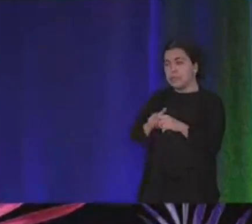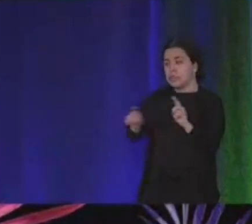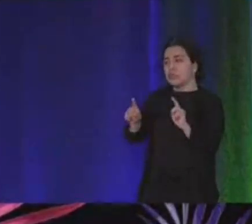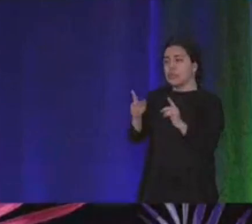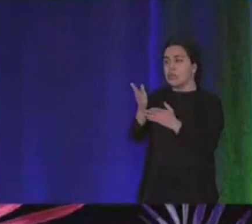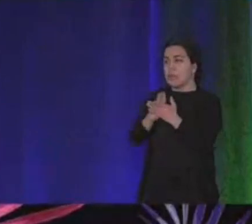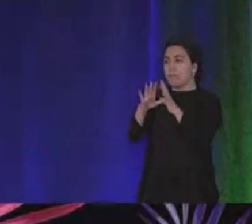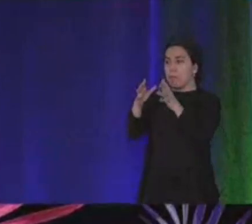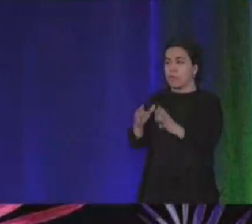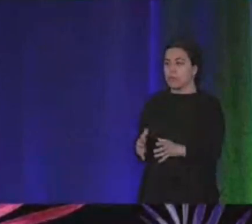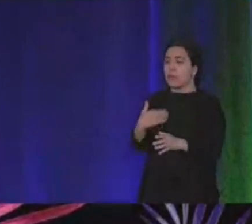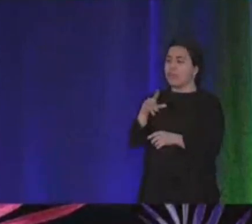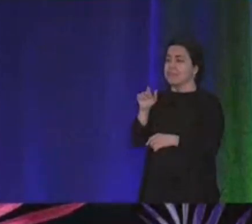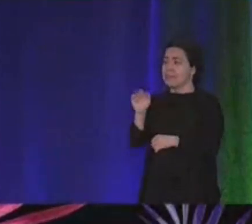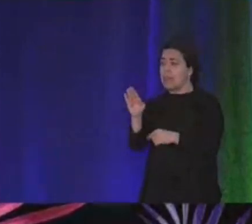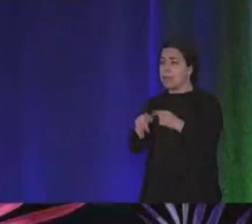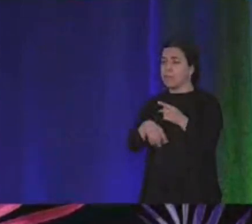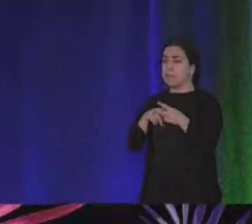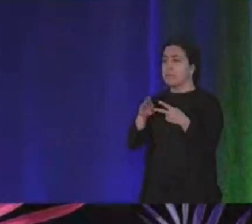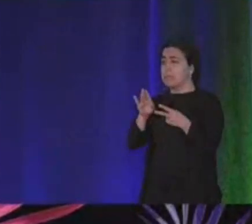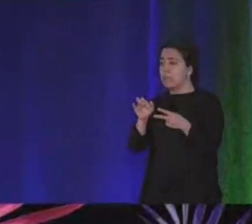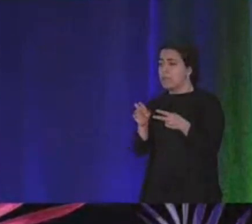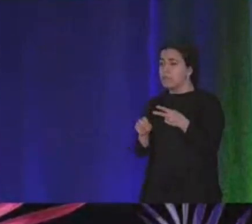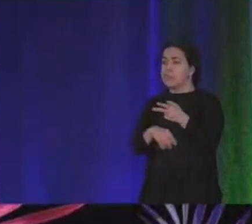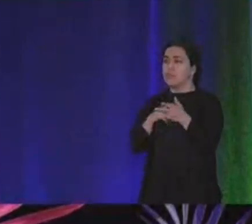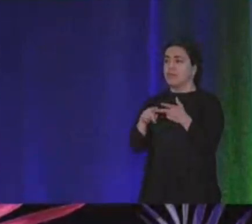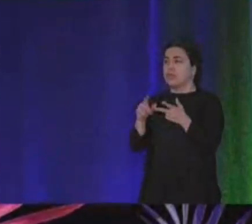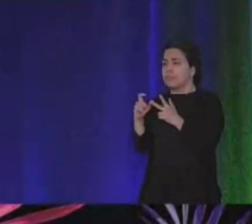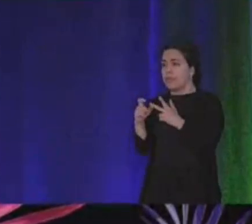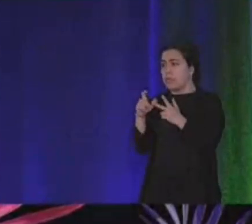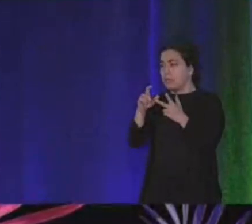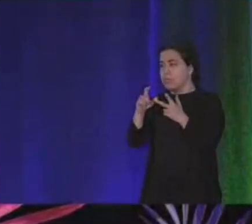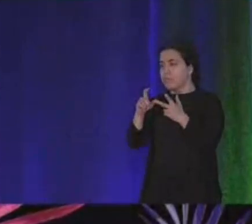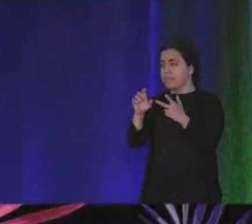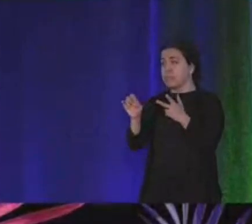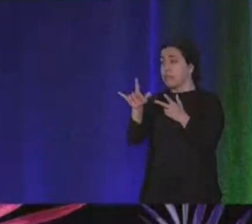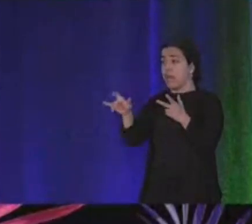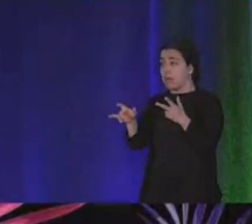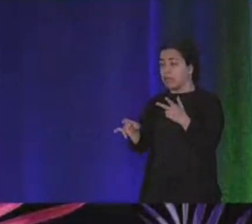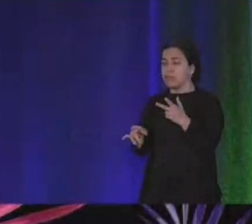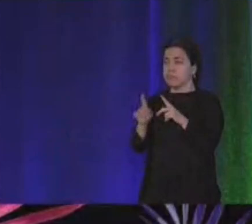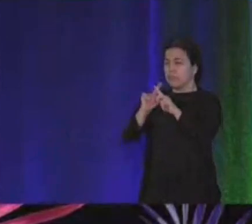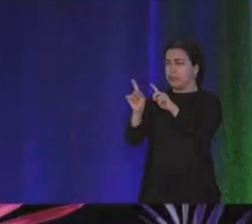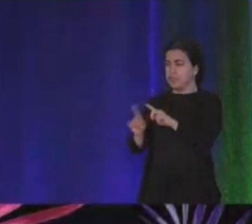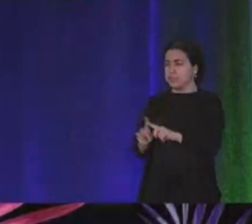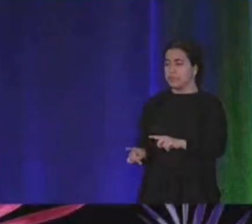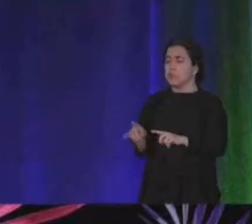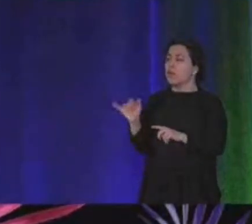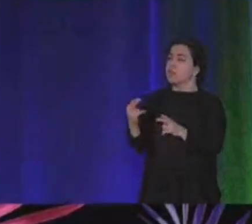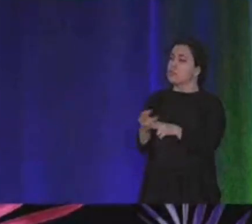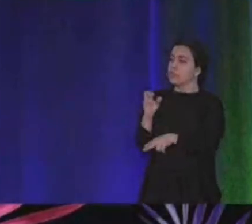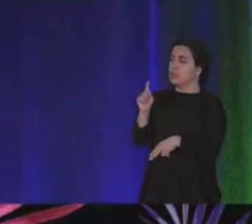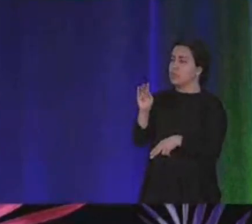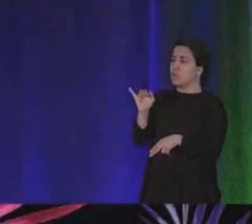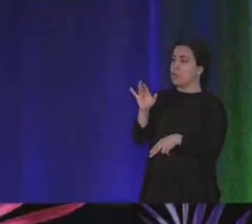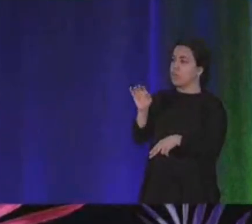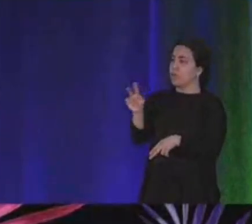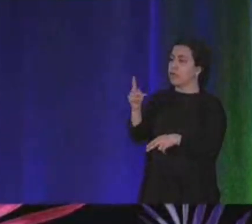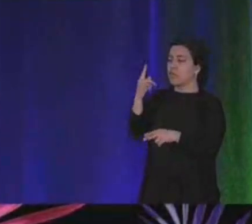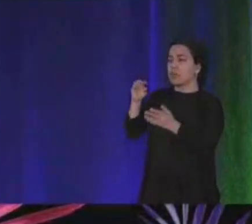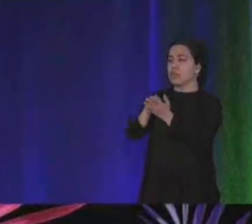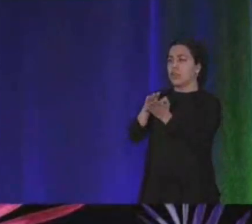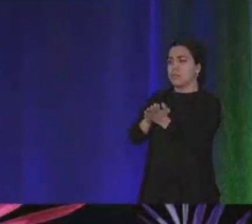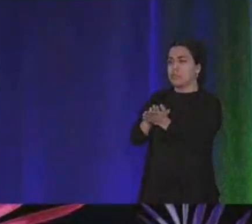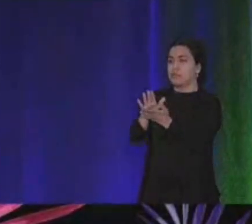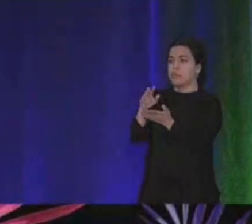there's like tabs, buttons, and typographies, all those components. And we also use Storybook to kind of like a documentation purpose too.